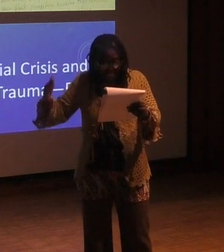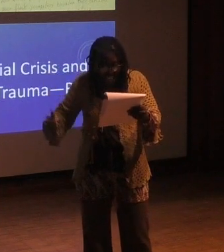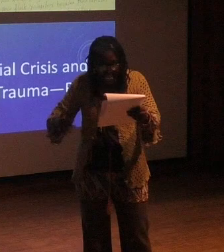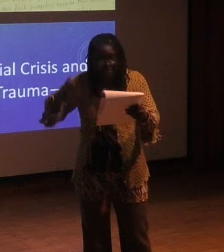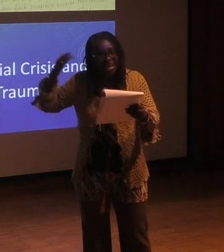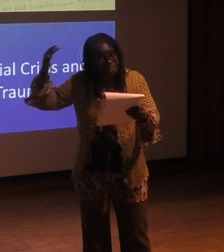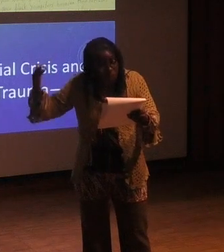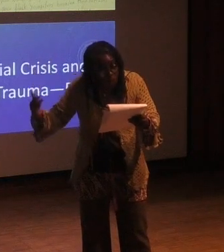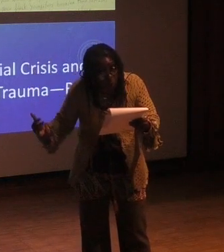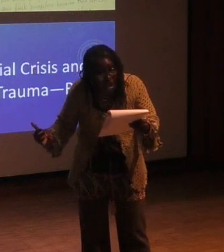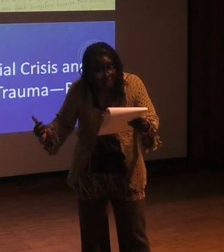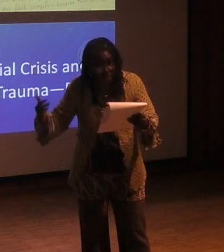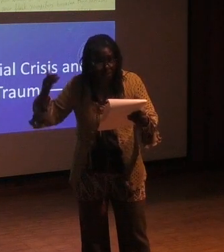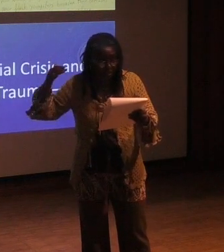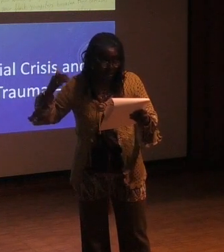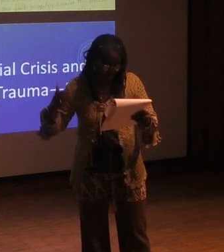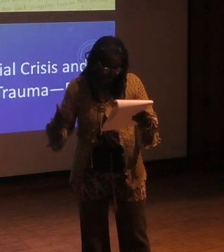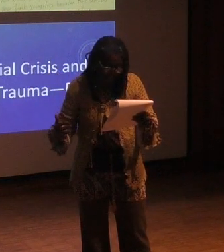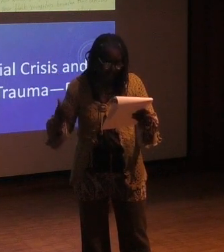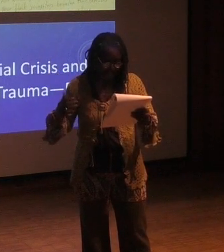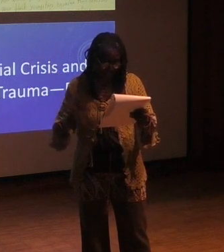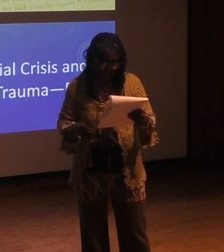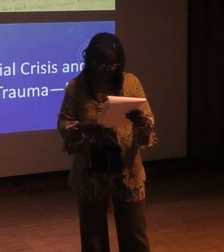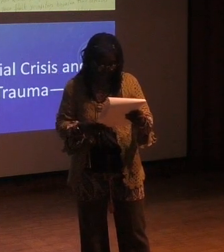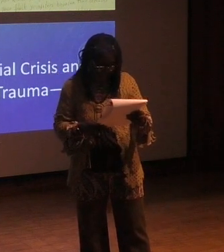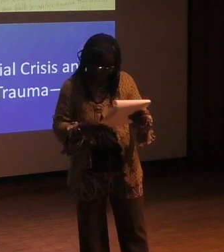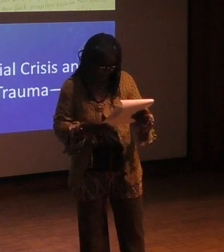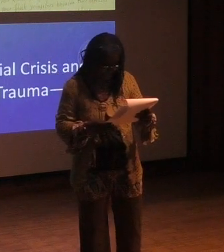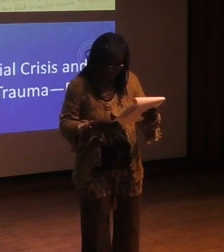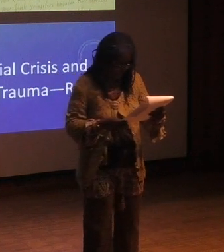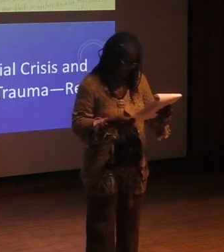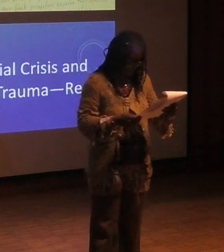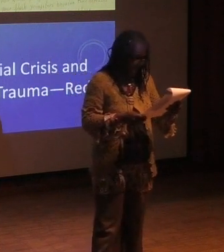I believe in the sweat of love